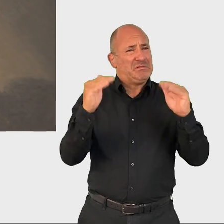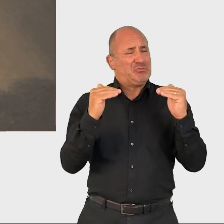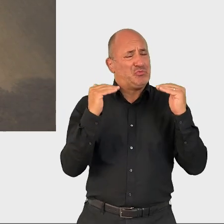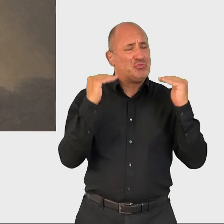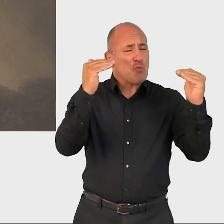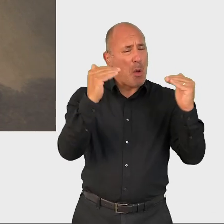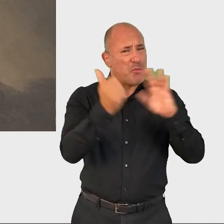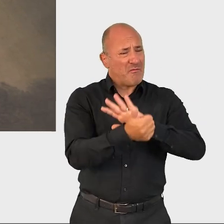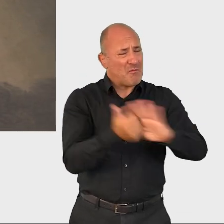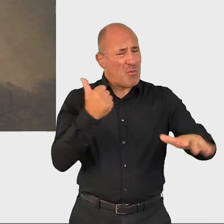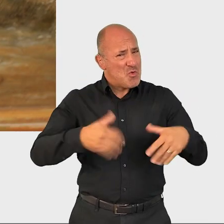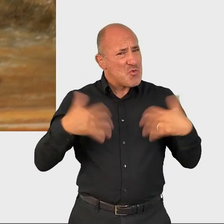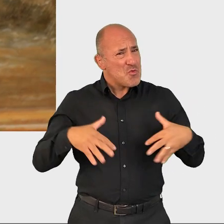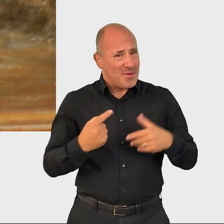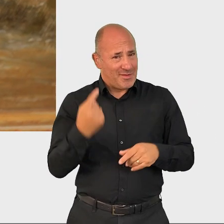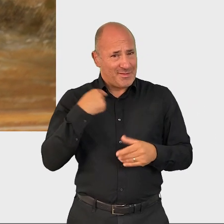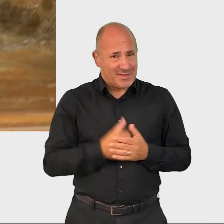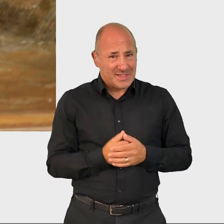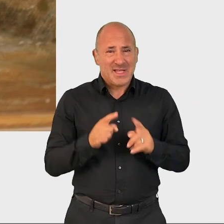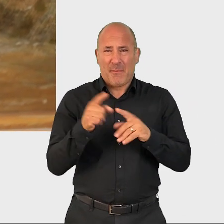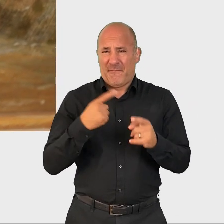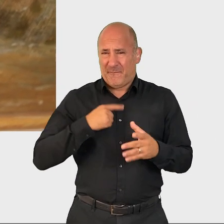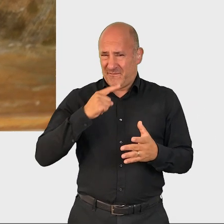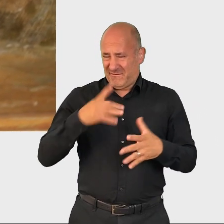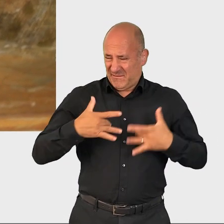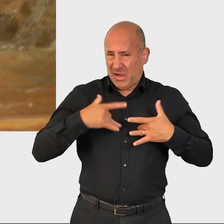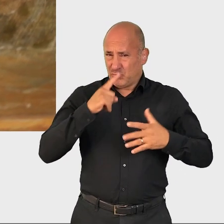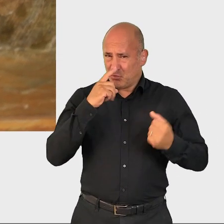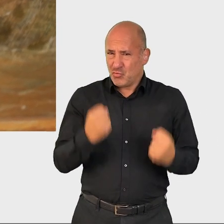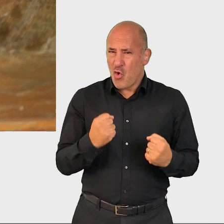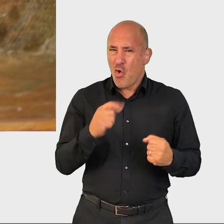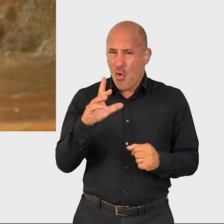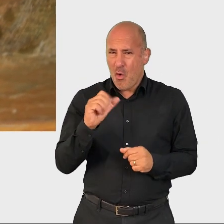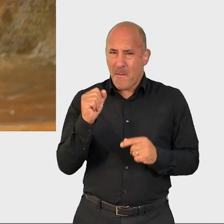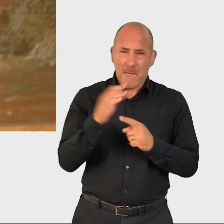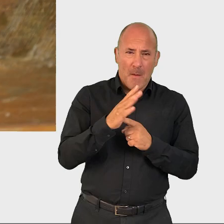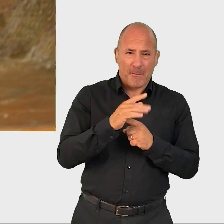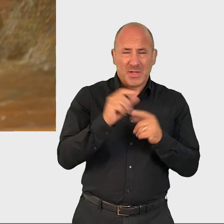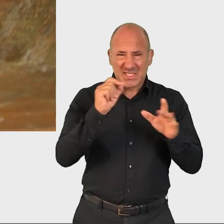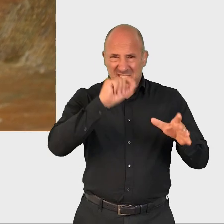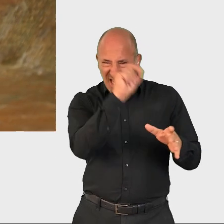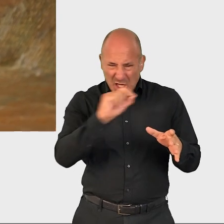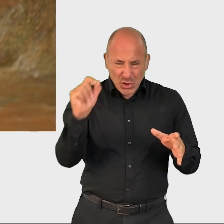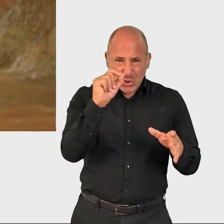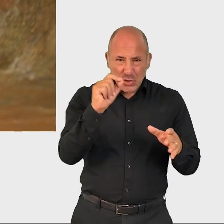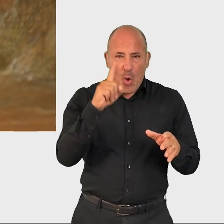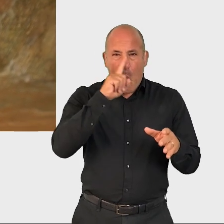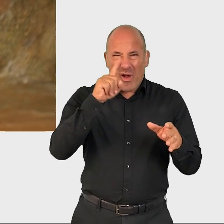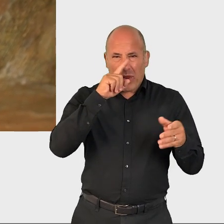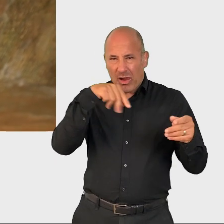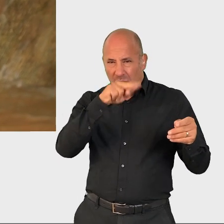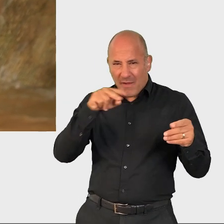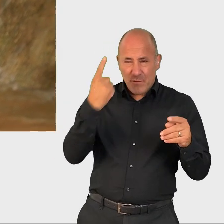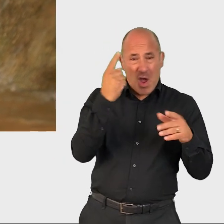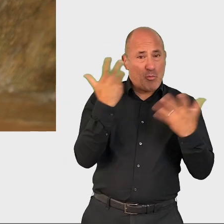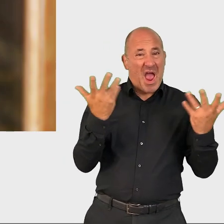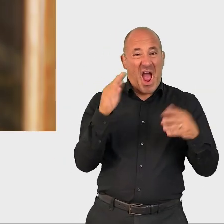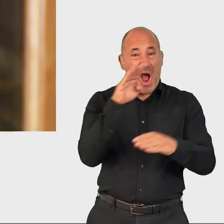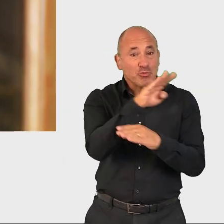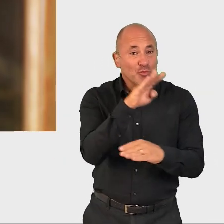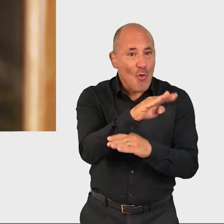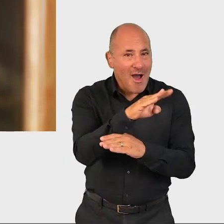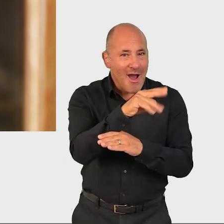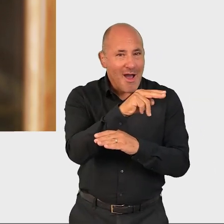artistic talent and skill. He also held strong beliefs in the importance of creating sketches and oil studies